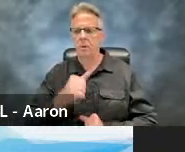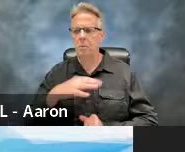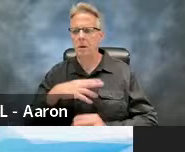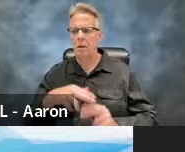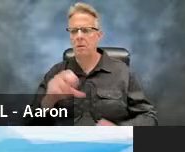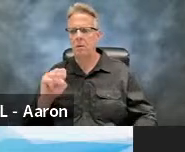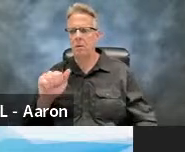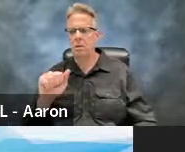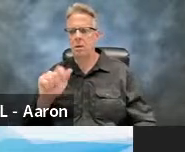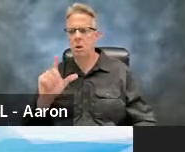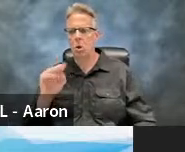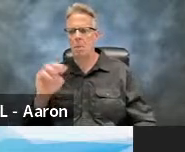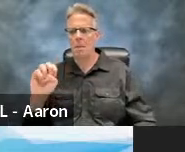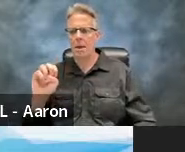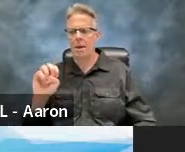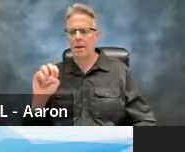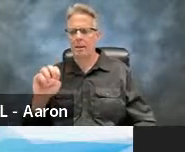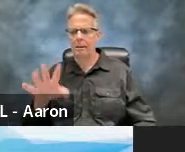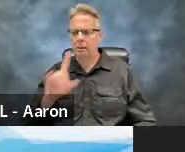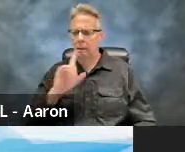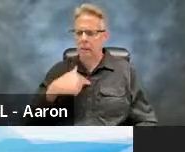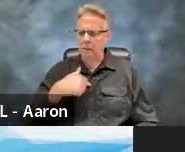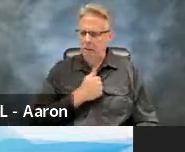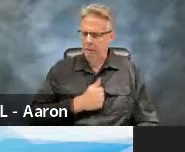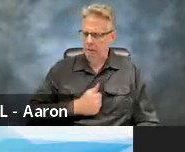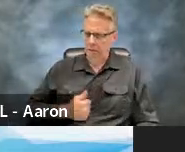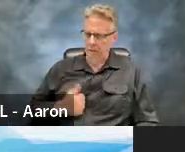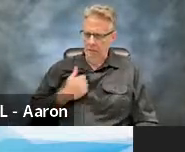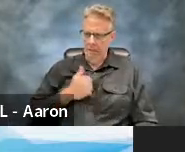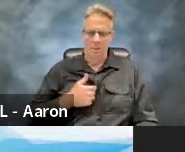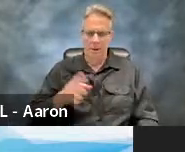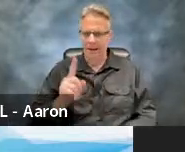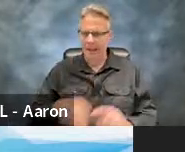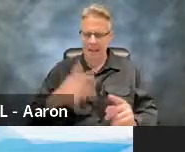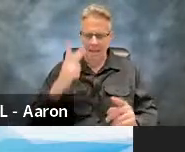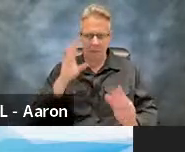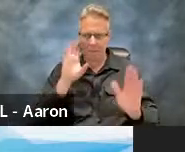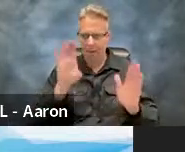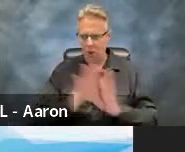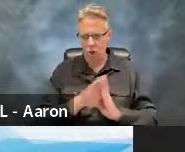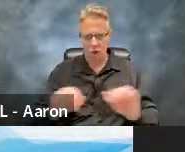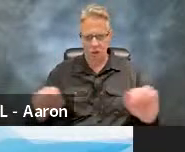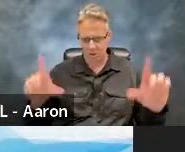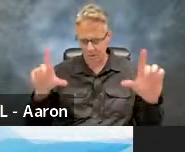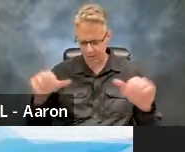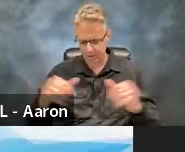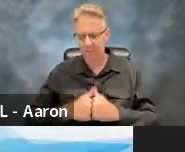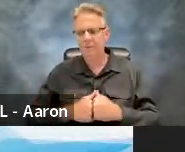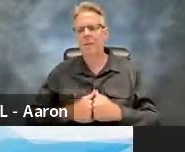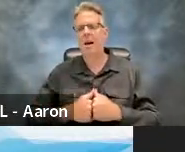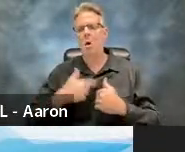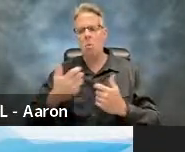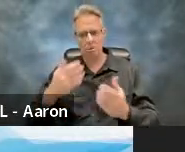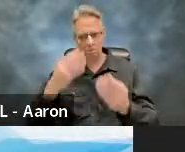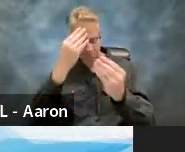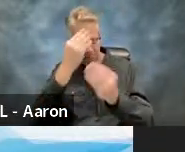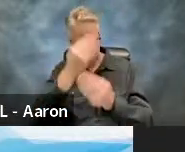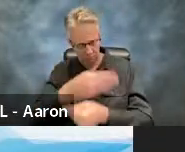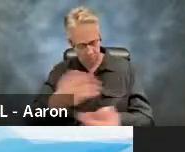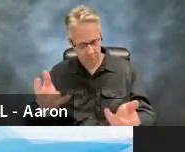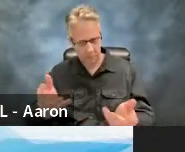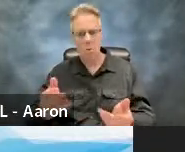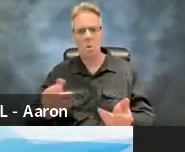Hello, everyone. I am so sorry that I'm not able to be on camera at the moment, but I did want to tell everyone that we